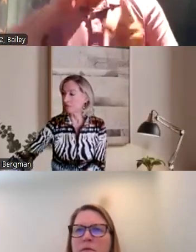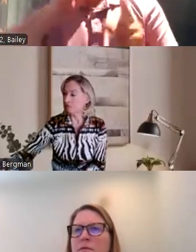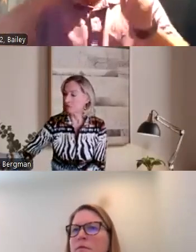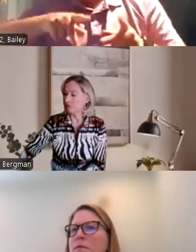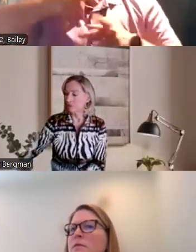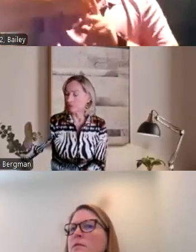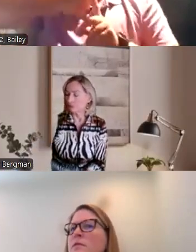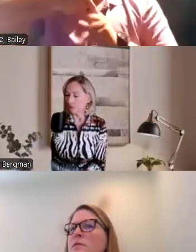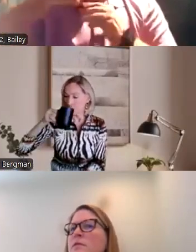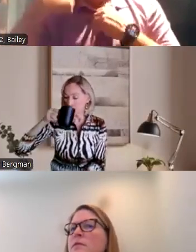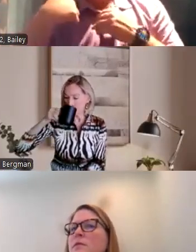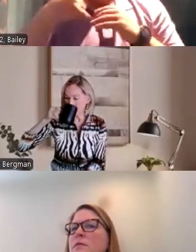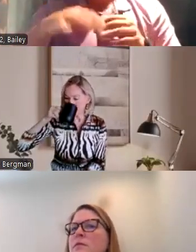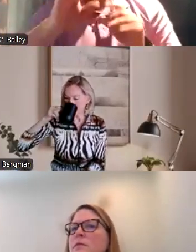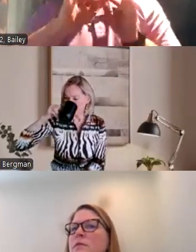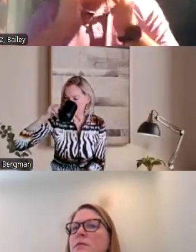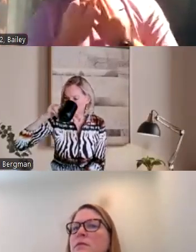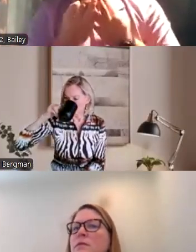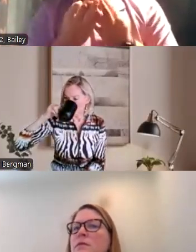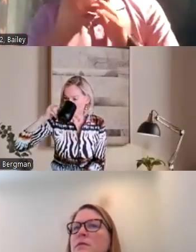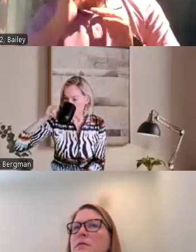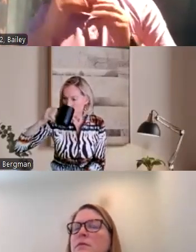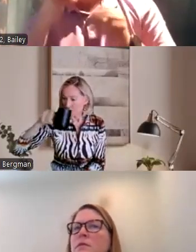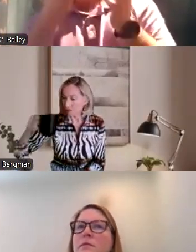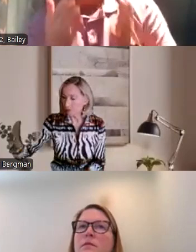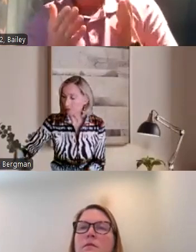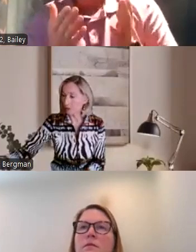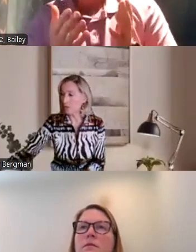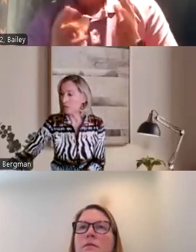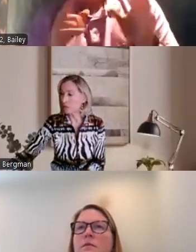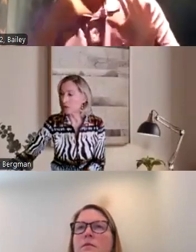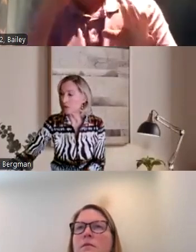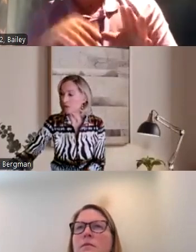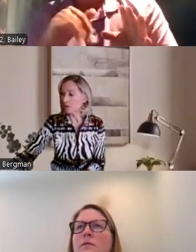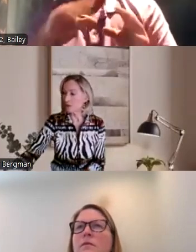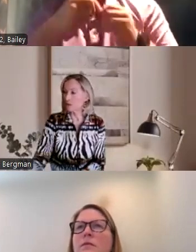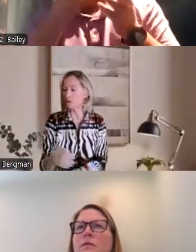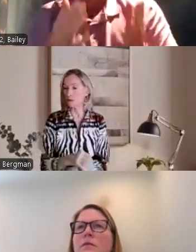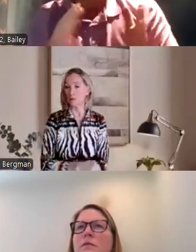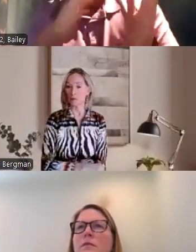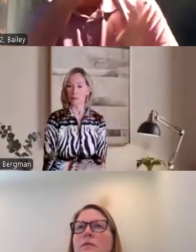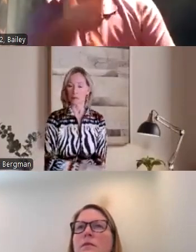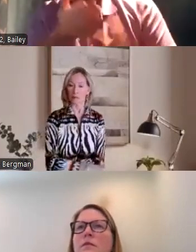and the family, rather than the providers. I know you have the providers in that window, which is excellent, but it strikes me as